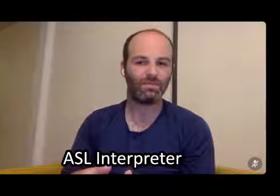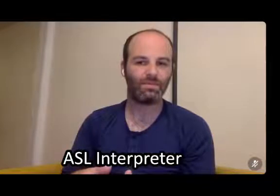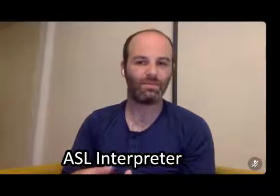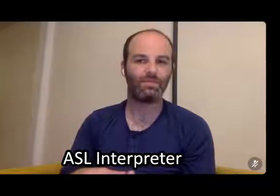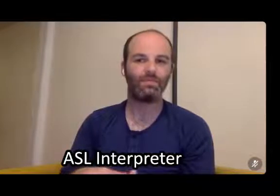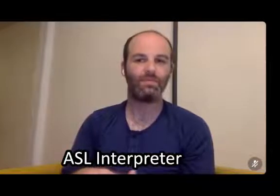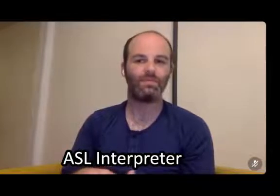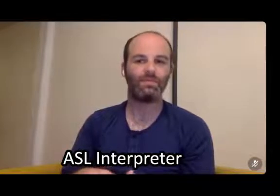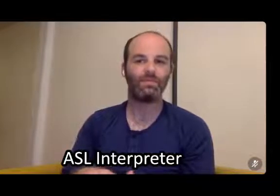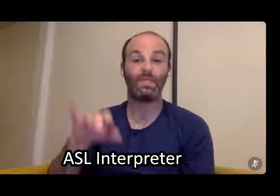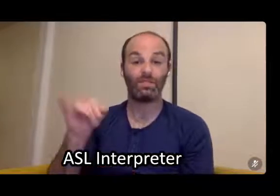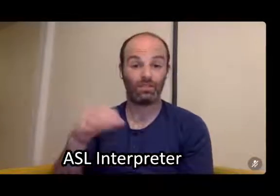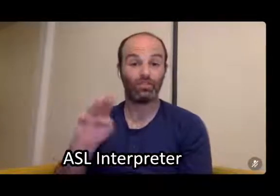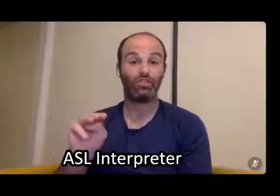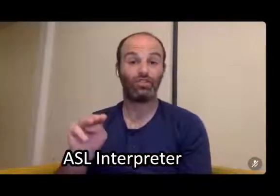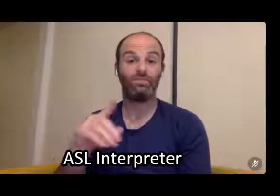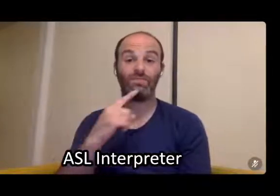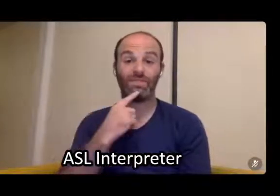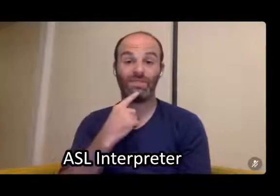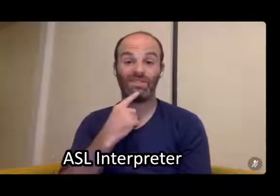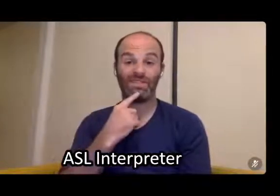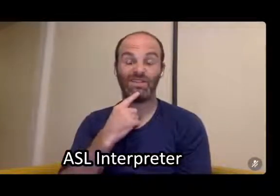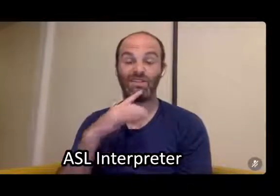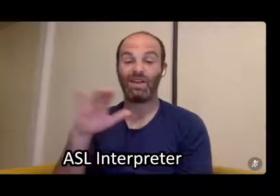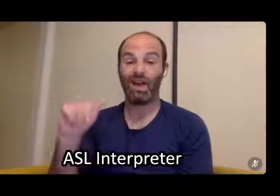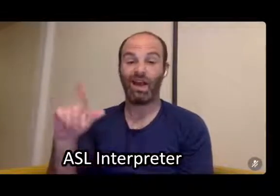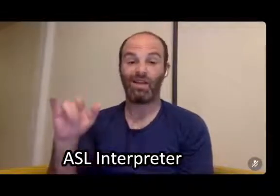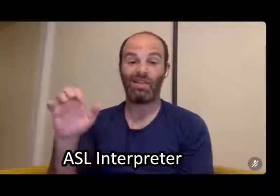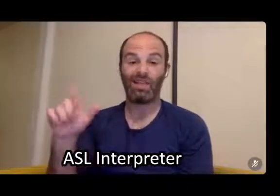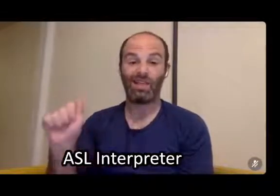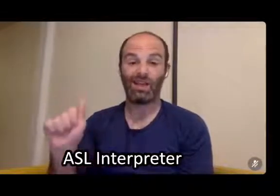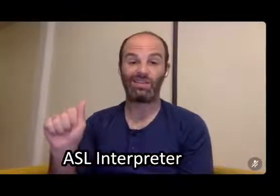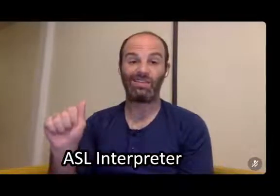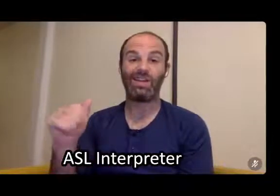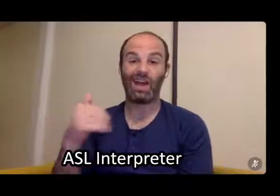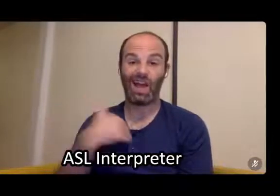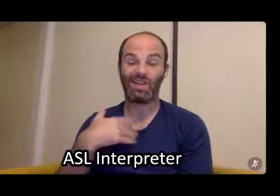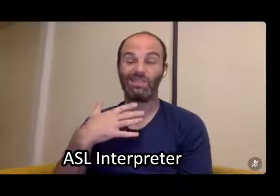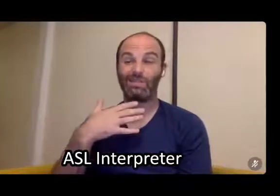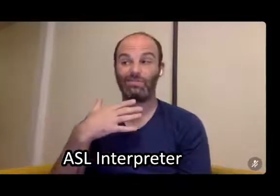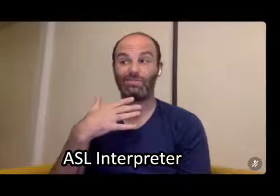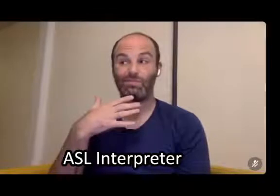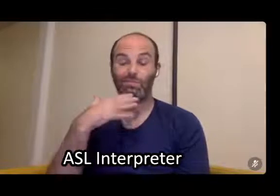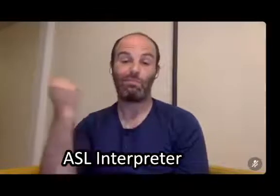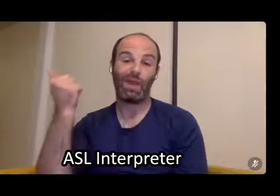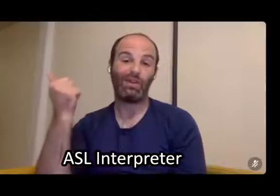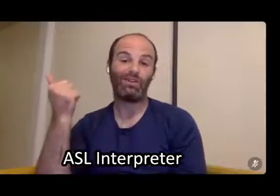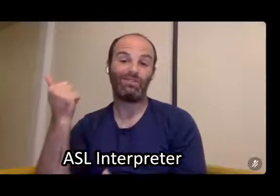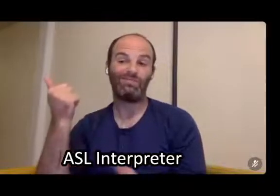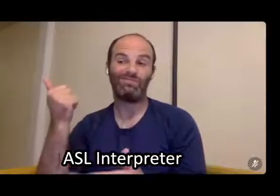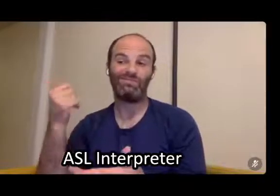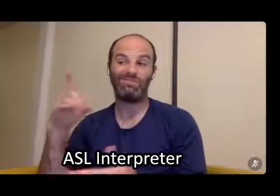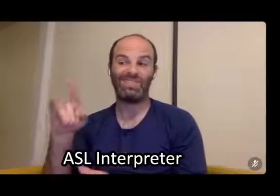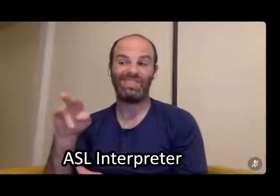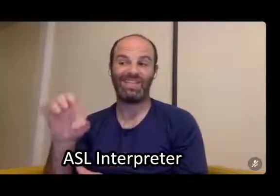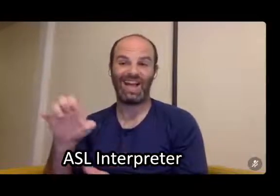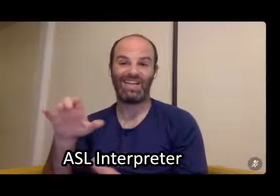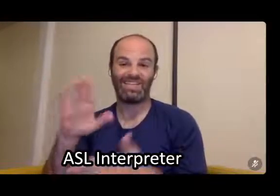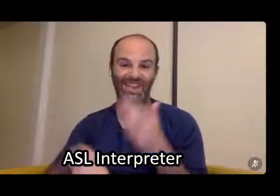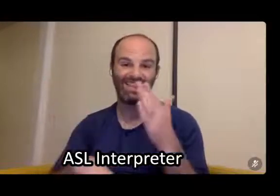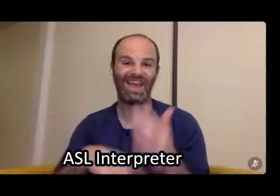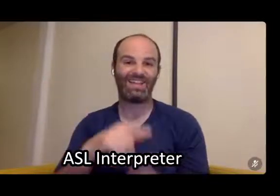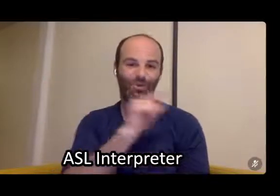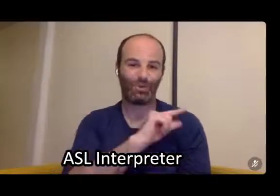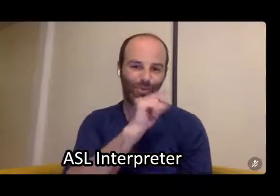Like, She has a greater collection of dice than the G lady, I'd say. yes. And